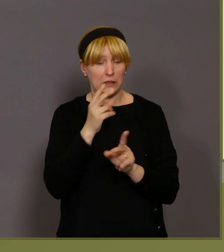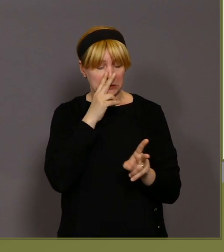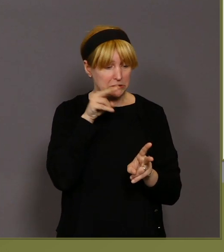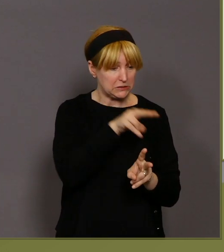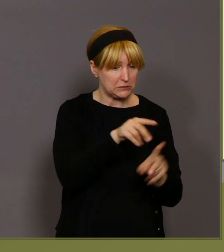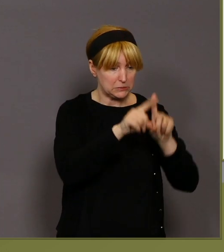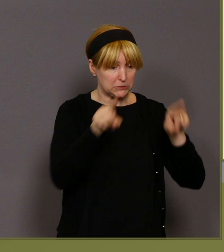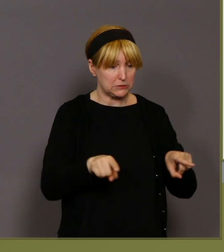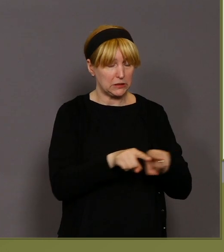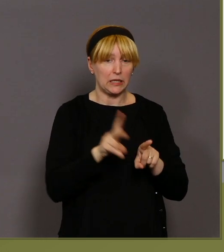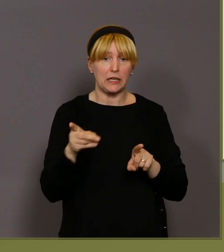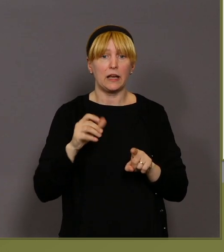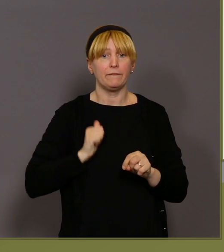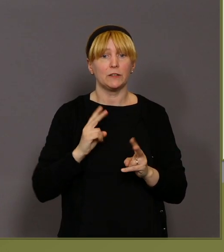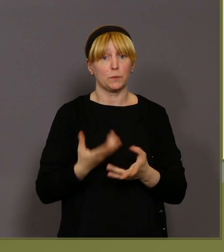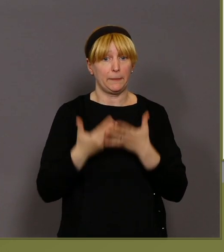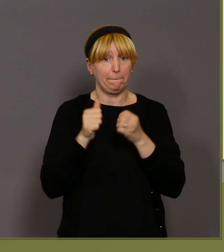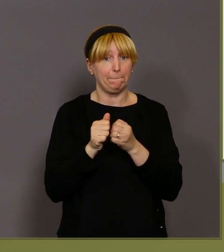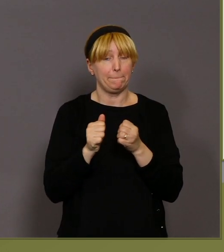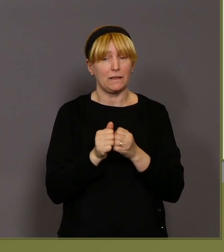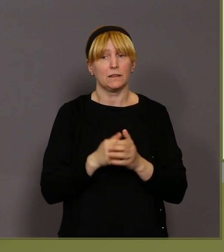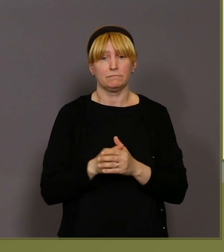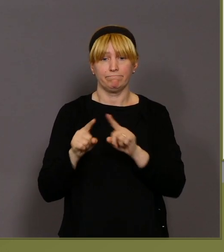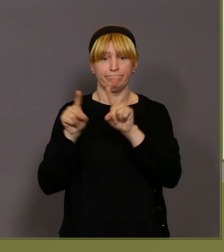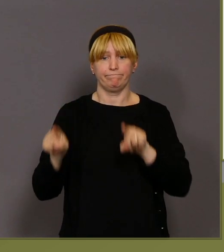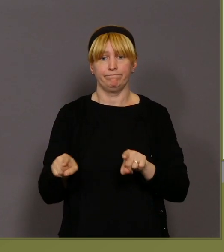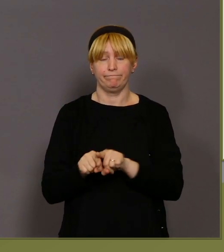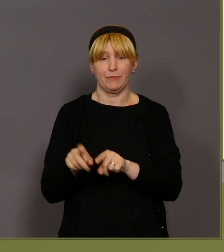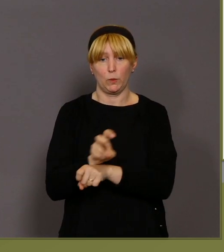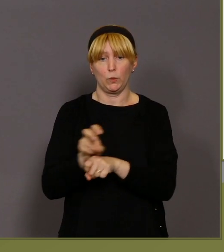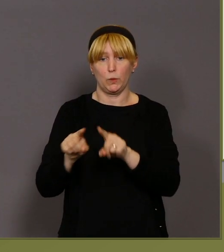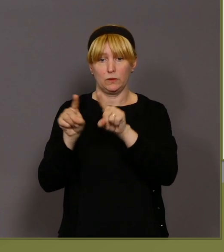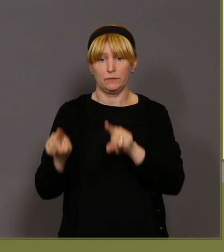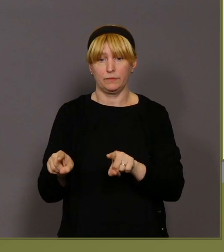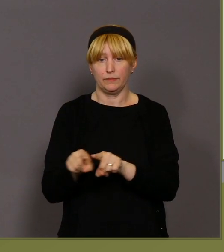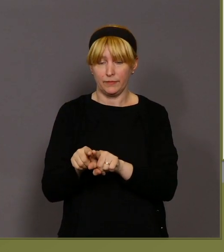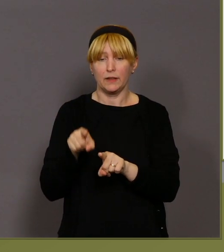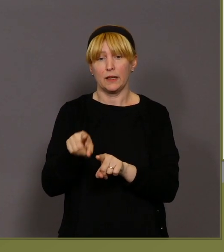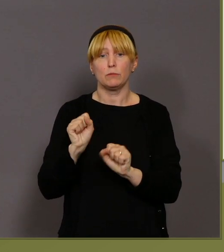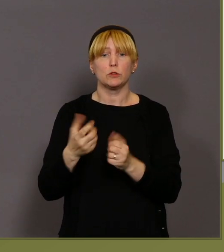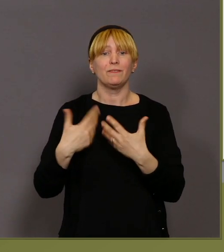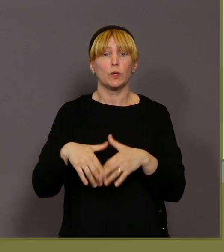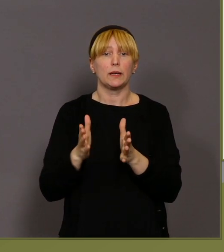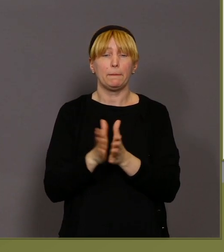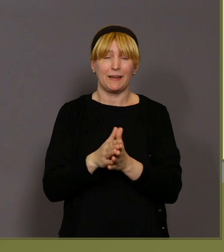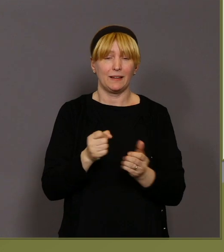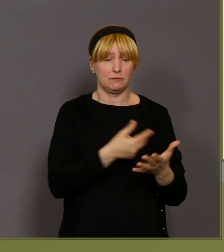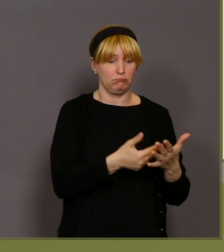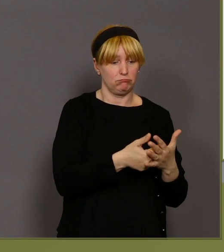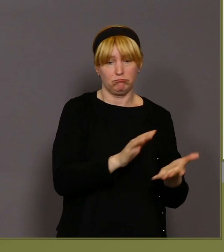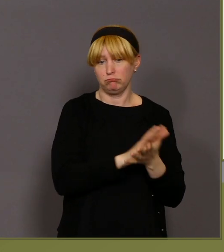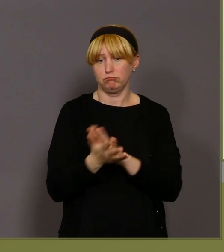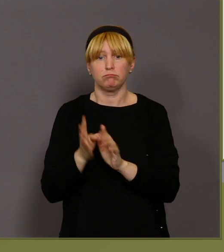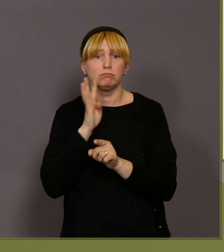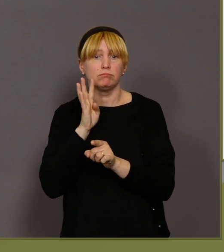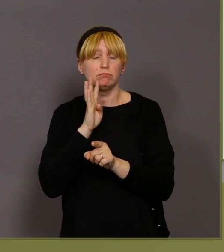both. So this key-only control also needs to work with self-voicing if the user